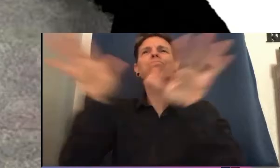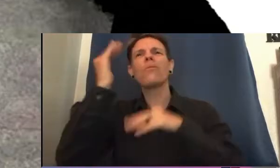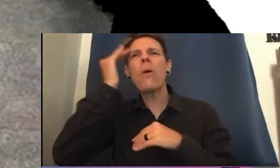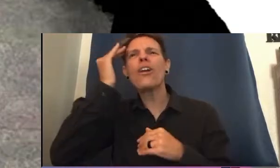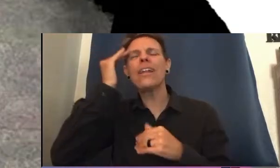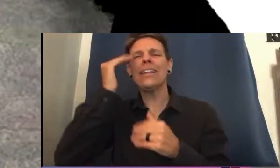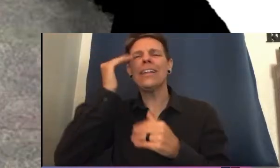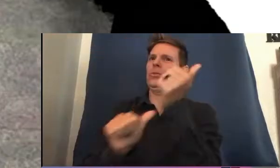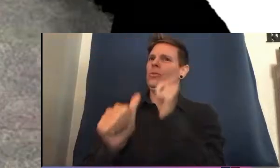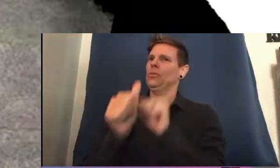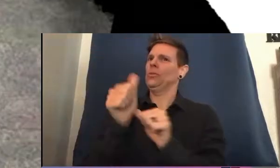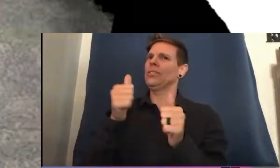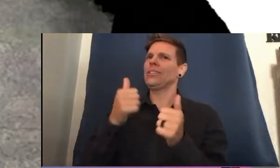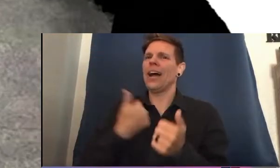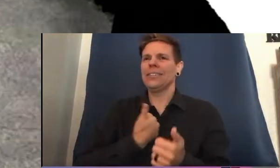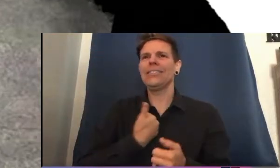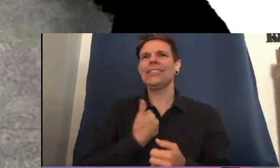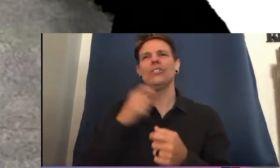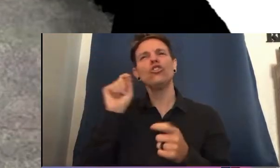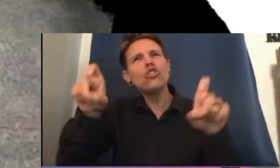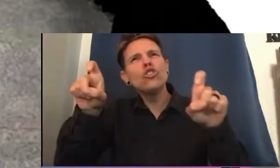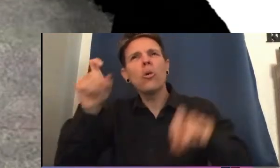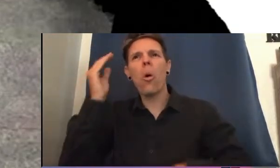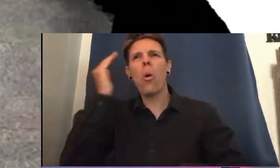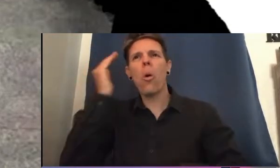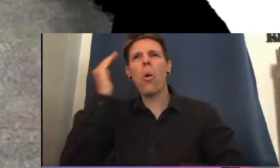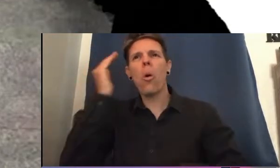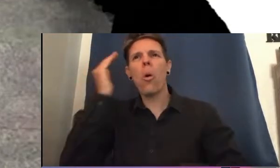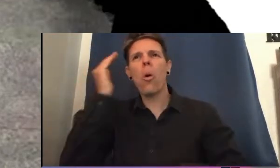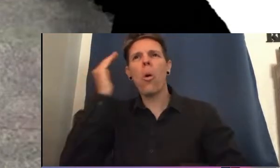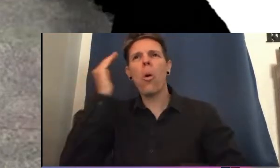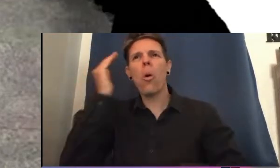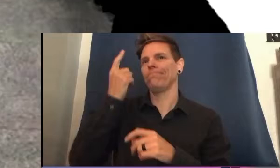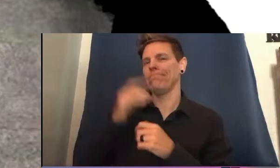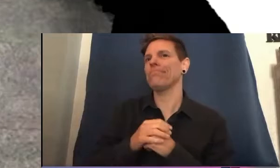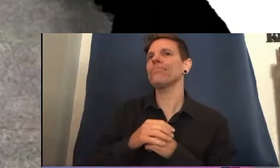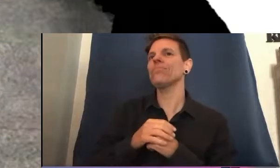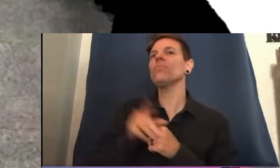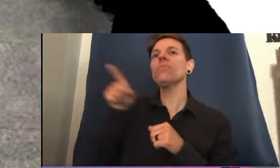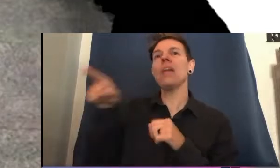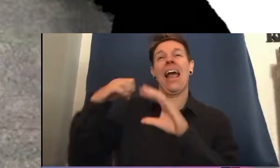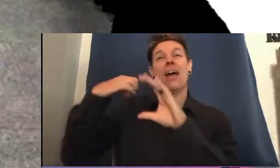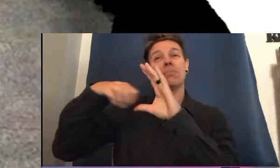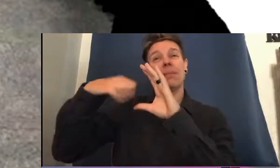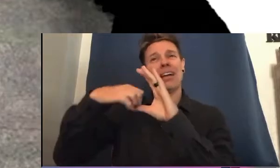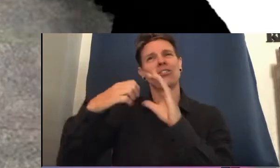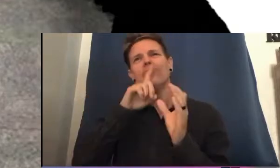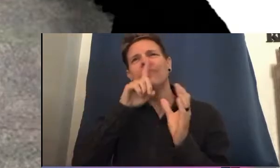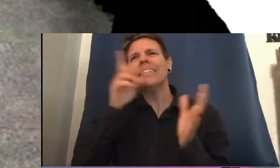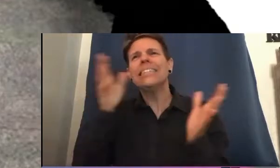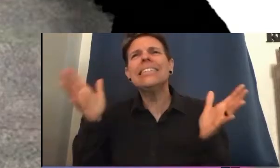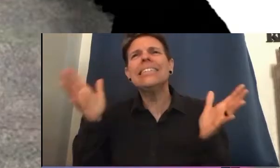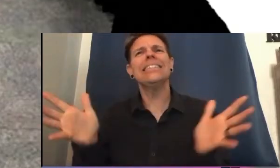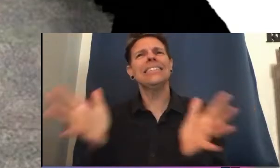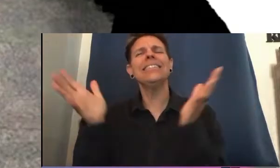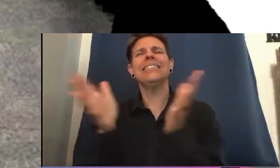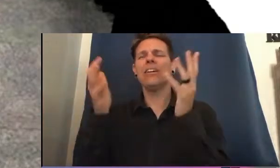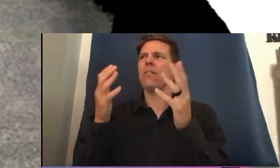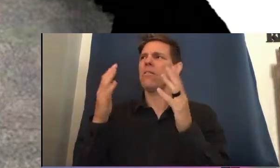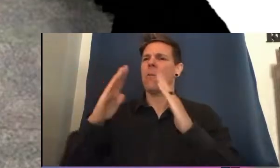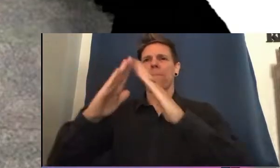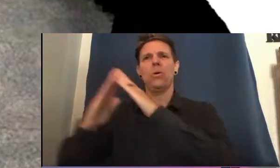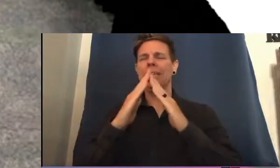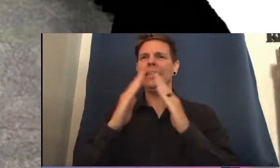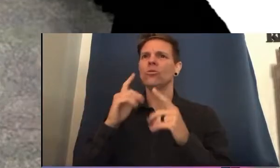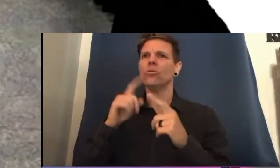business. And whereas El Paso County Public Health urges all El Paso County residents to be the one to